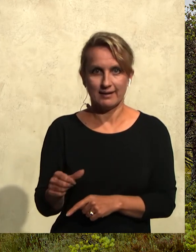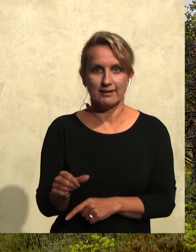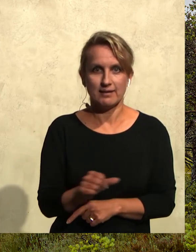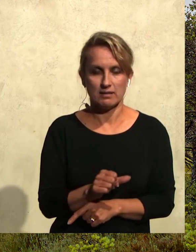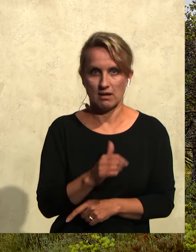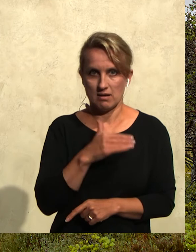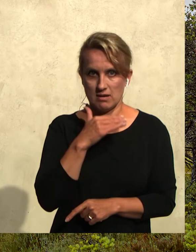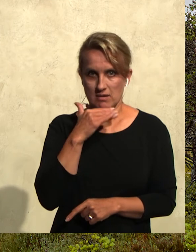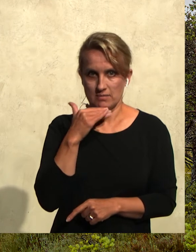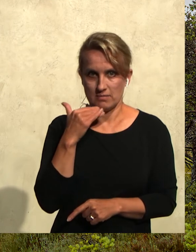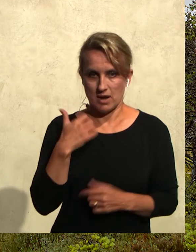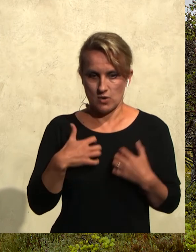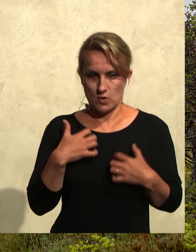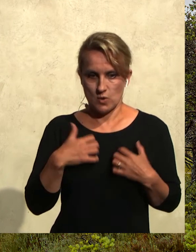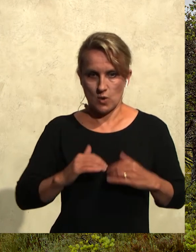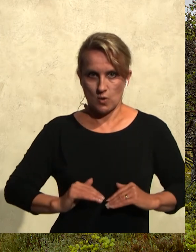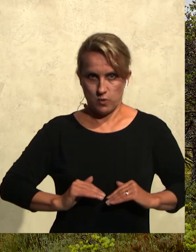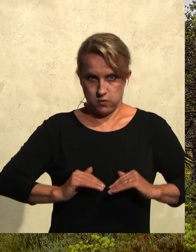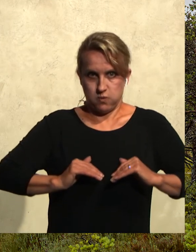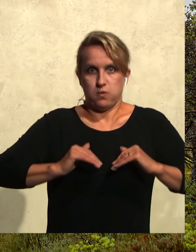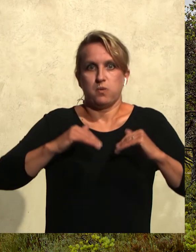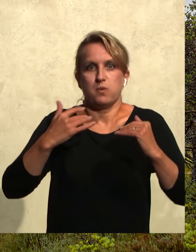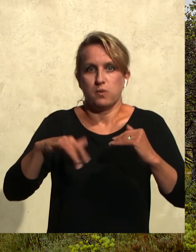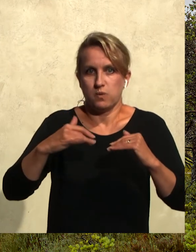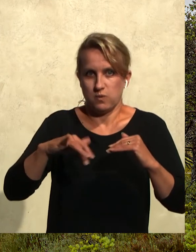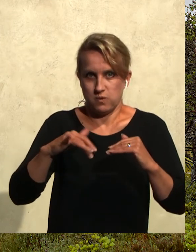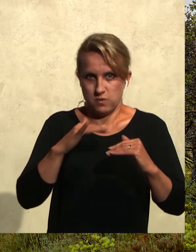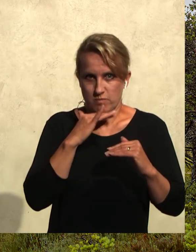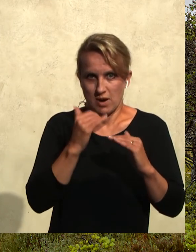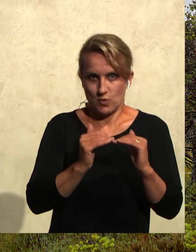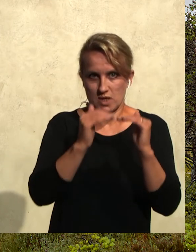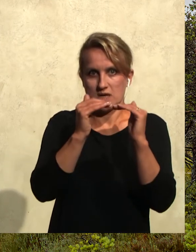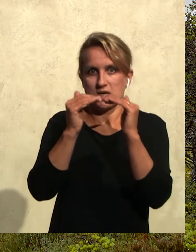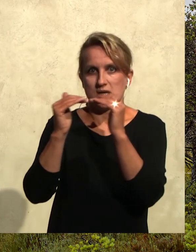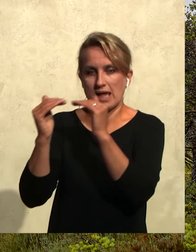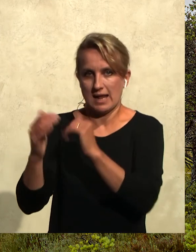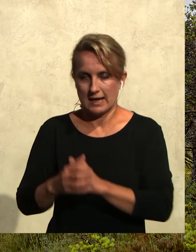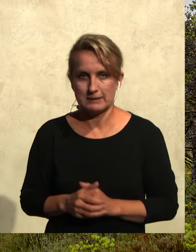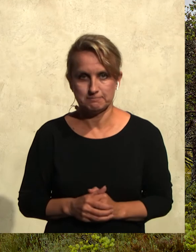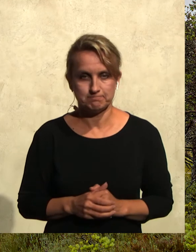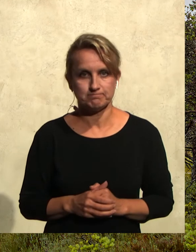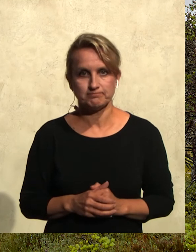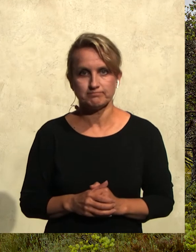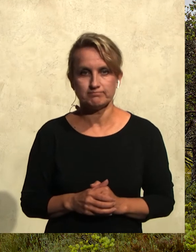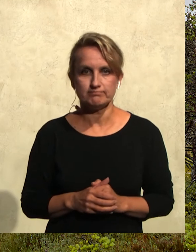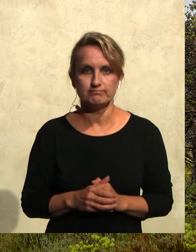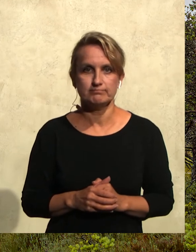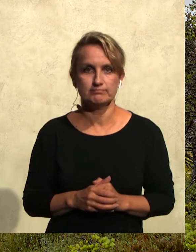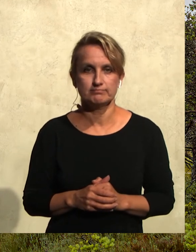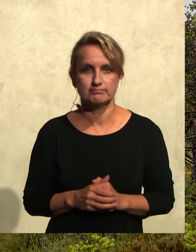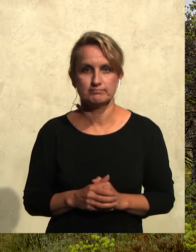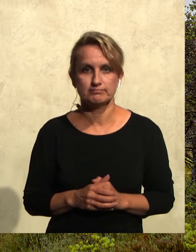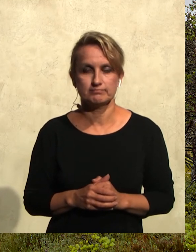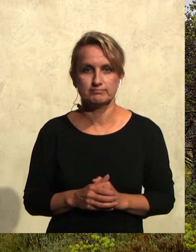stress in multiple countries. I saw the NIHD survey in Estonia showing similar kind